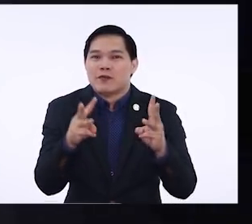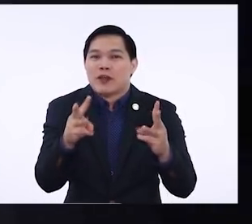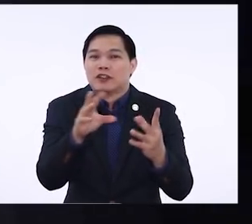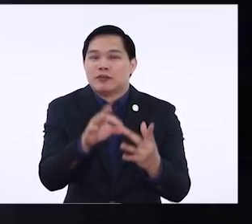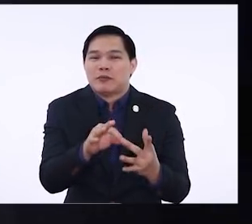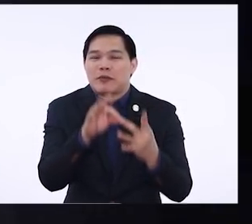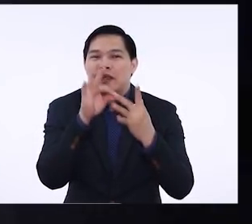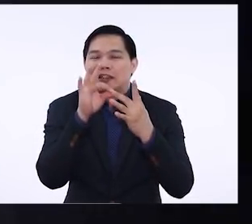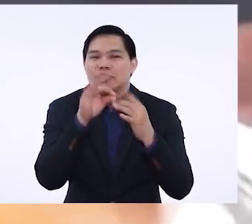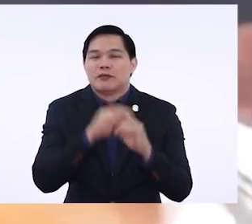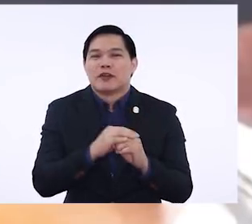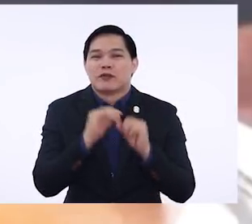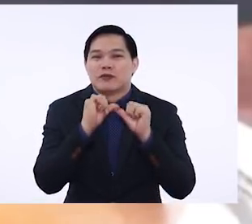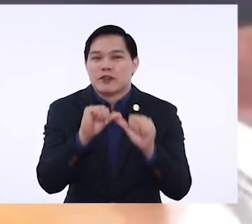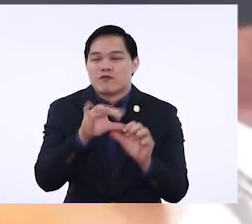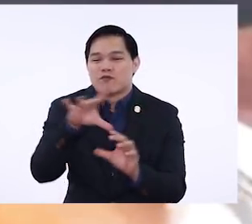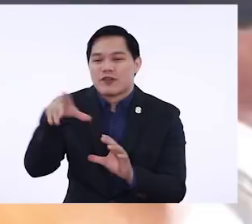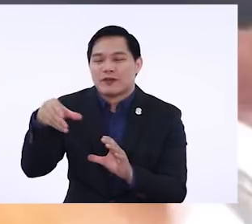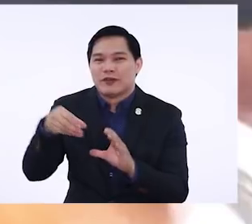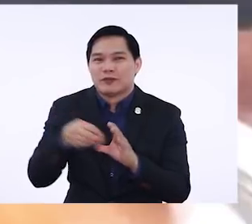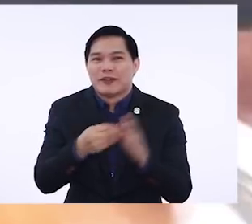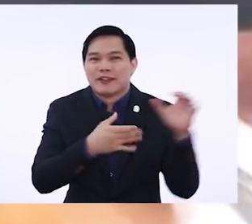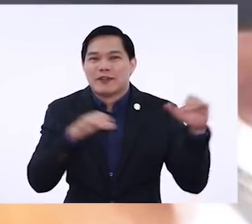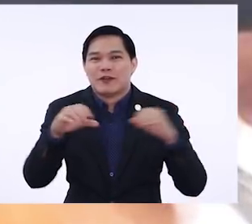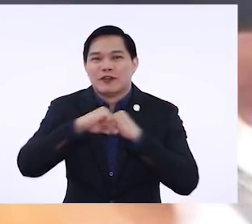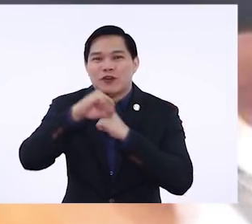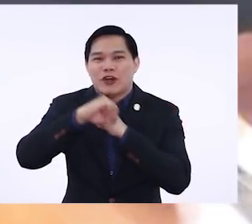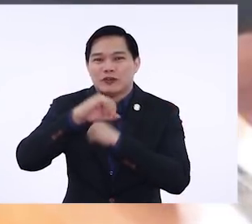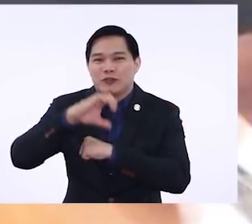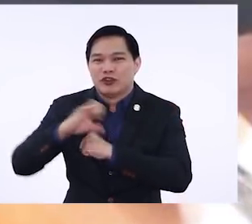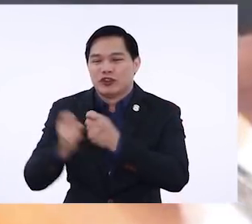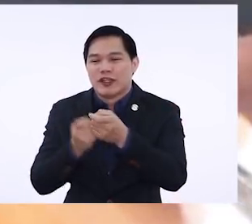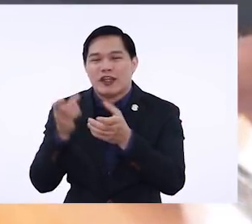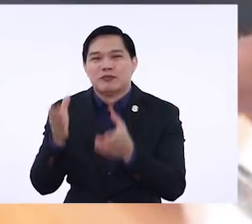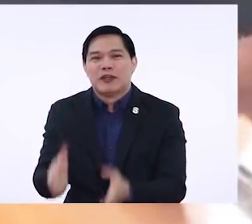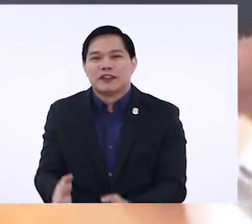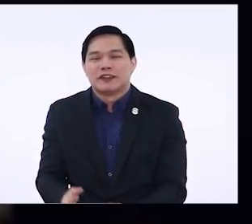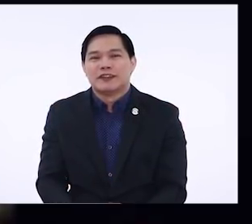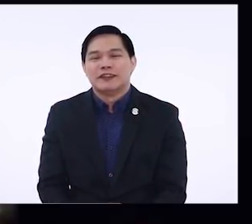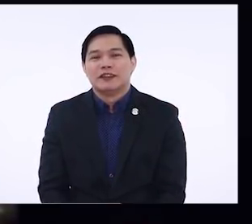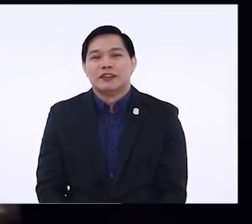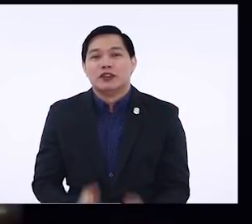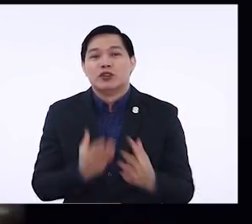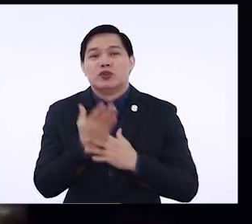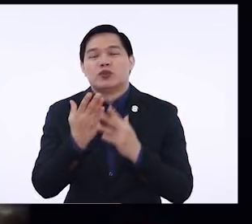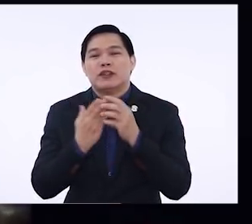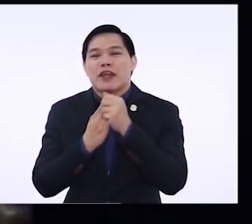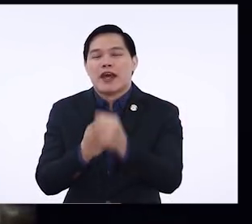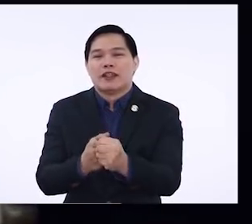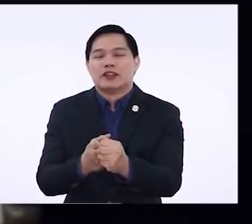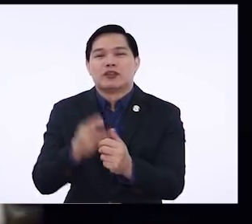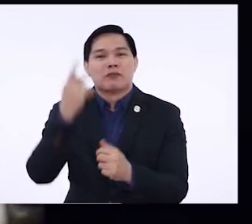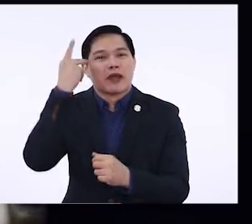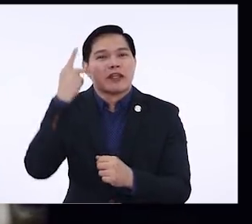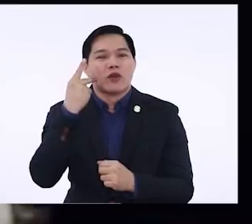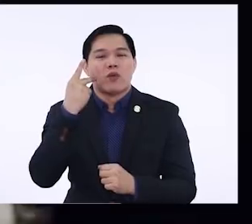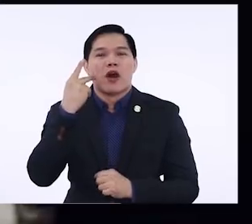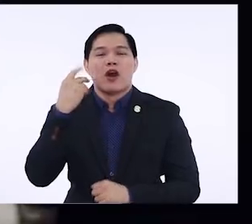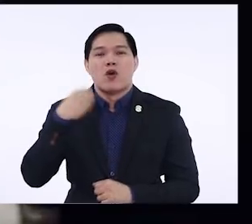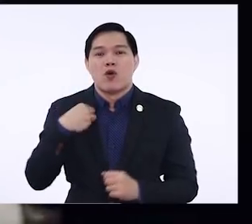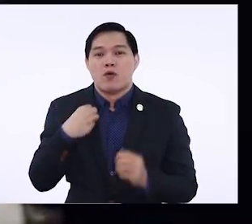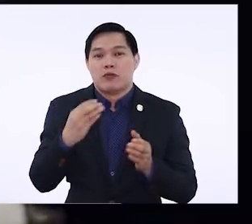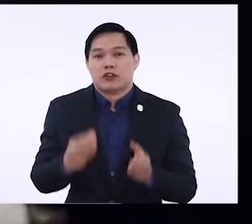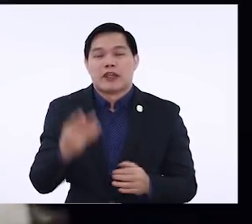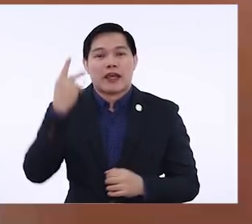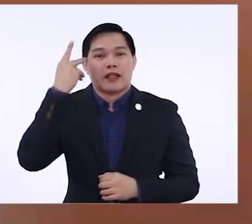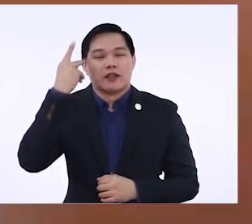in actively participating in the activities launched by the church administration. Through the guidance of the Kiriwa officers, the